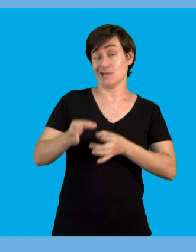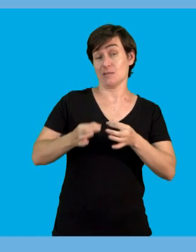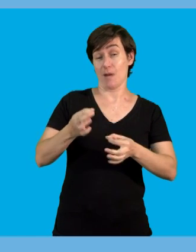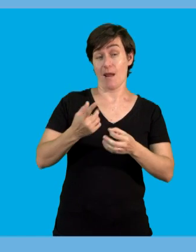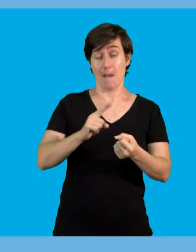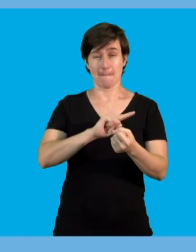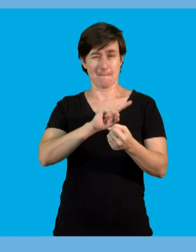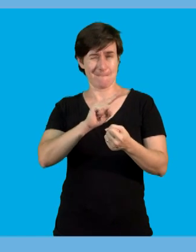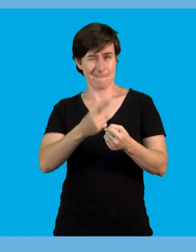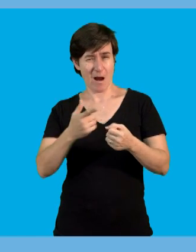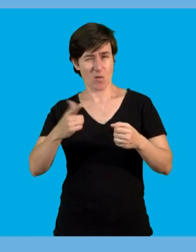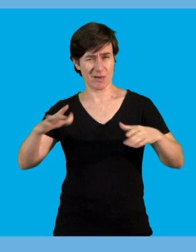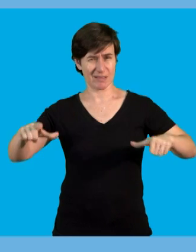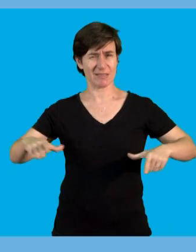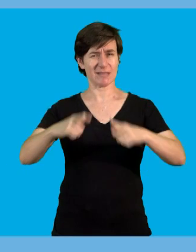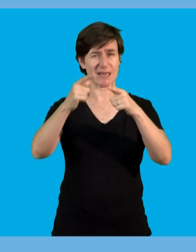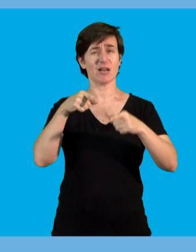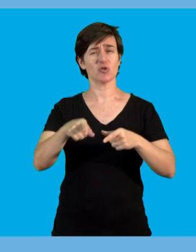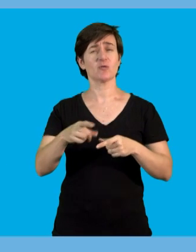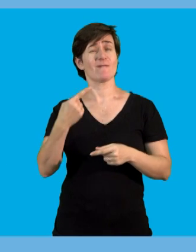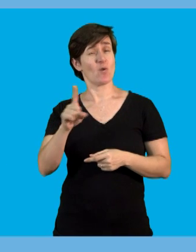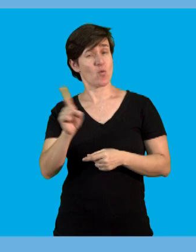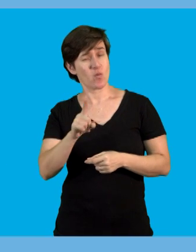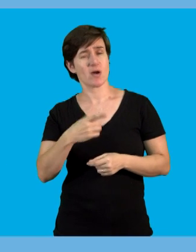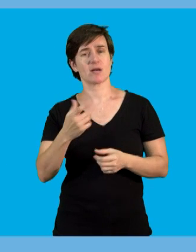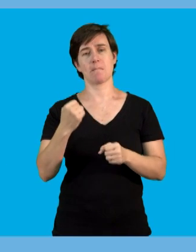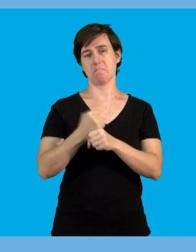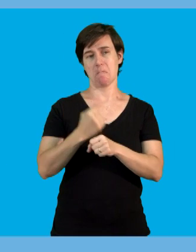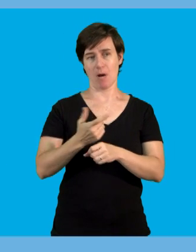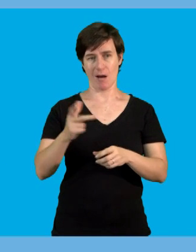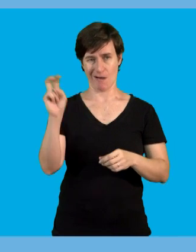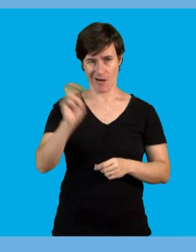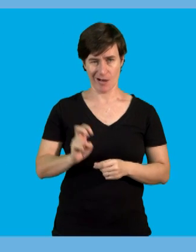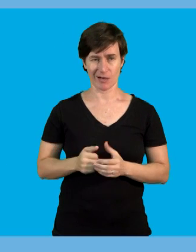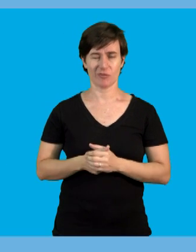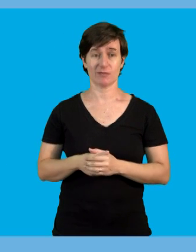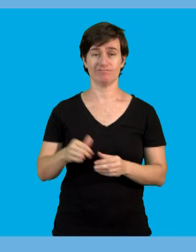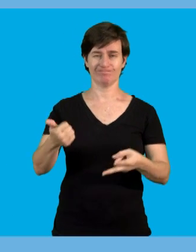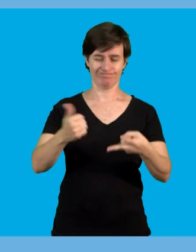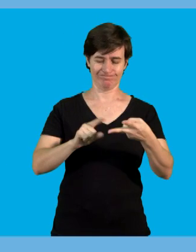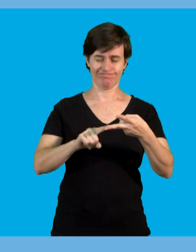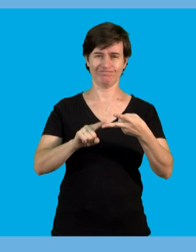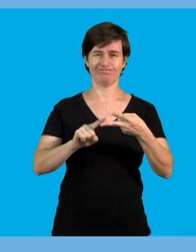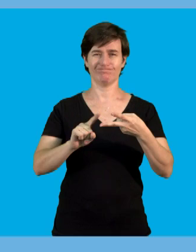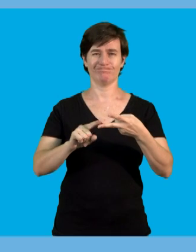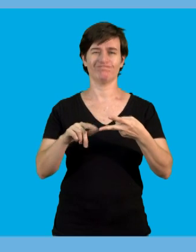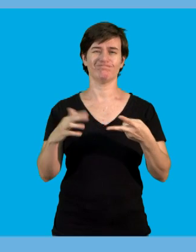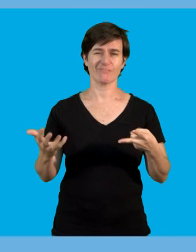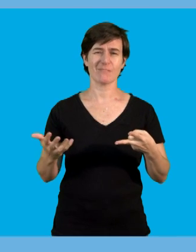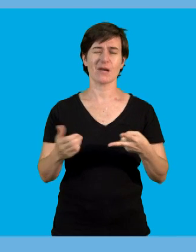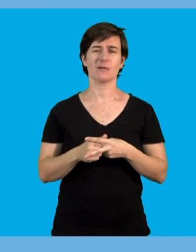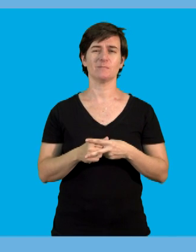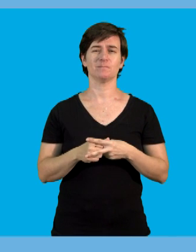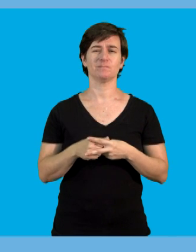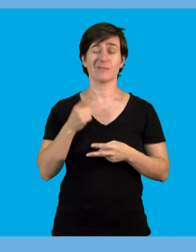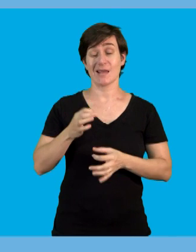to explain that a power station is a system for generating electricity. And then also, by the end of this lesson, I'm expecting you to